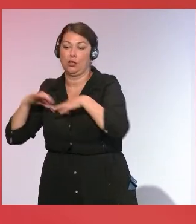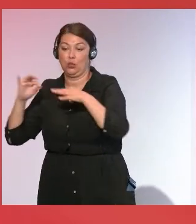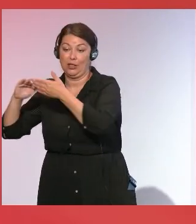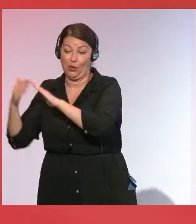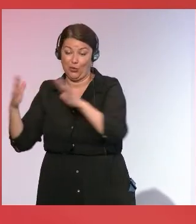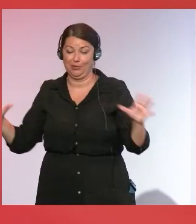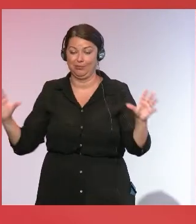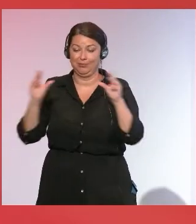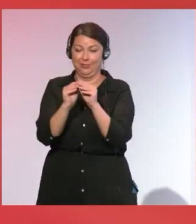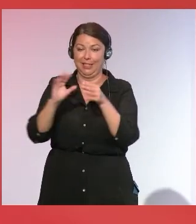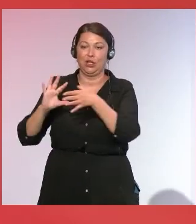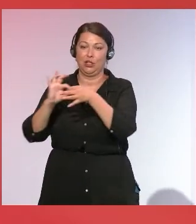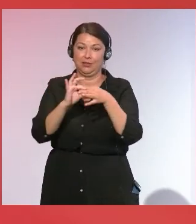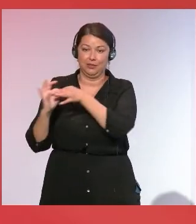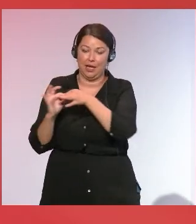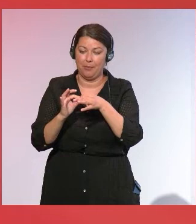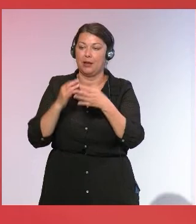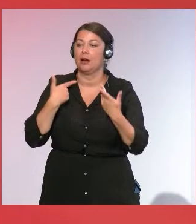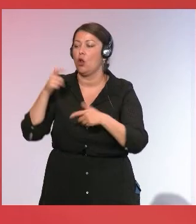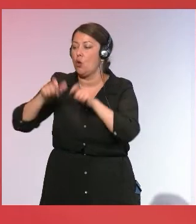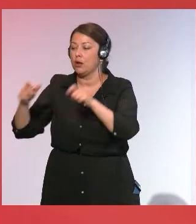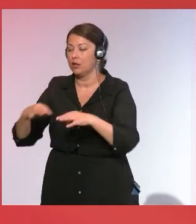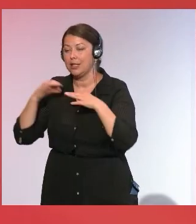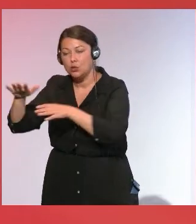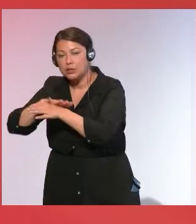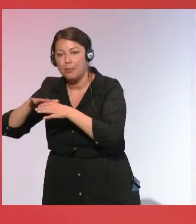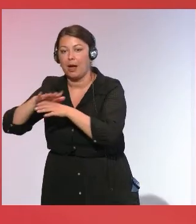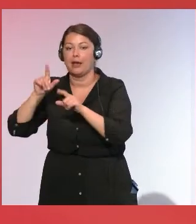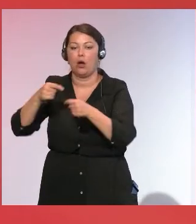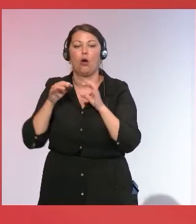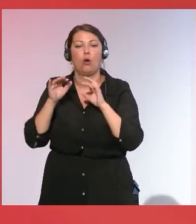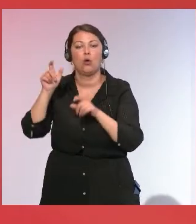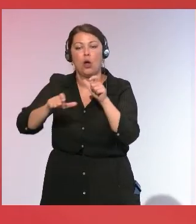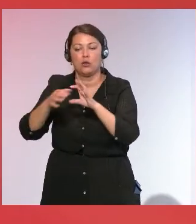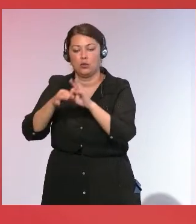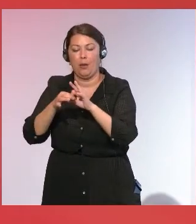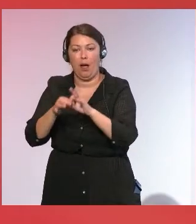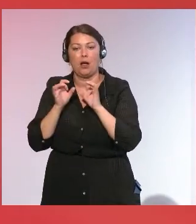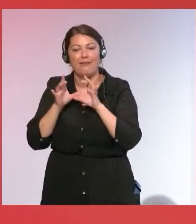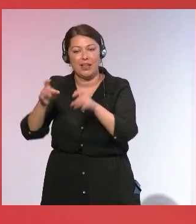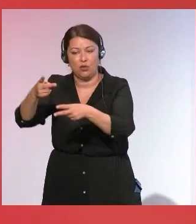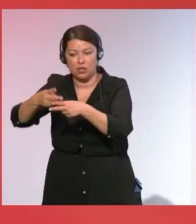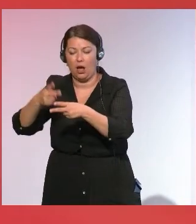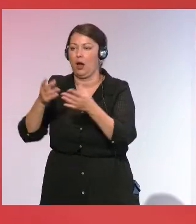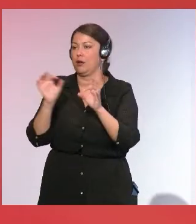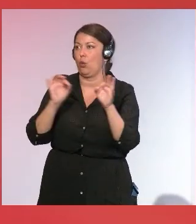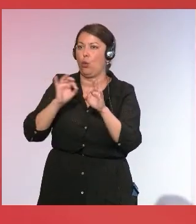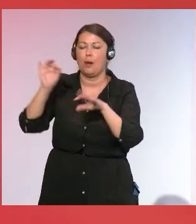infectious diseases, people who know about allergies, and they need to be talking to the other communities. So